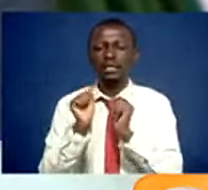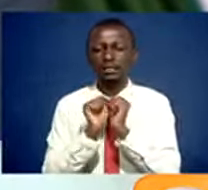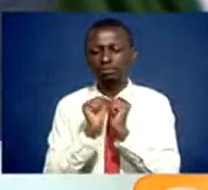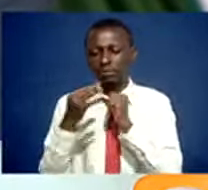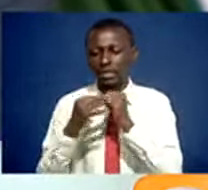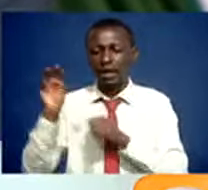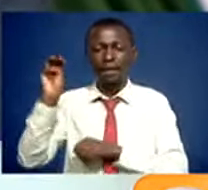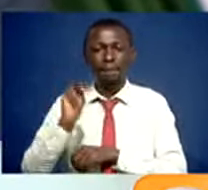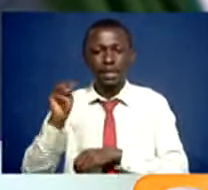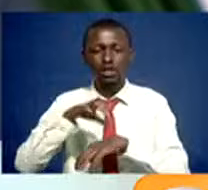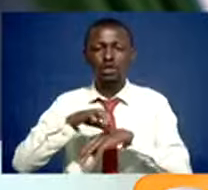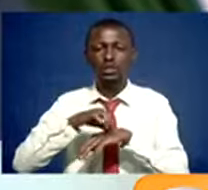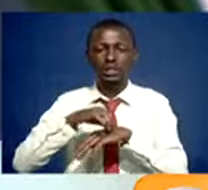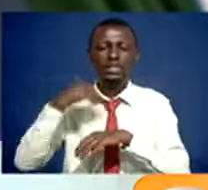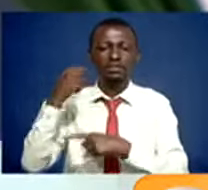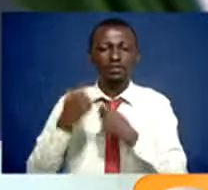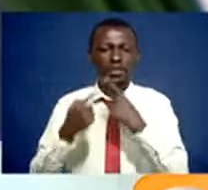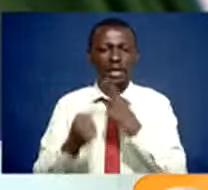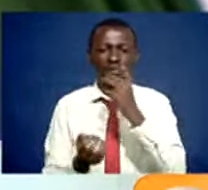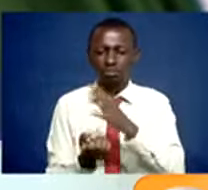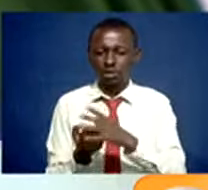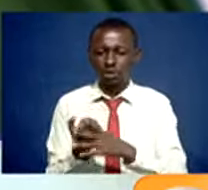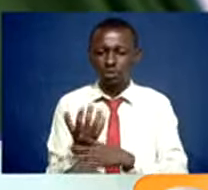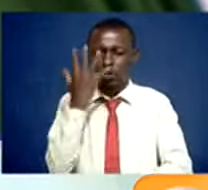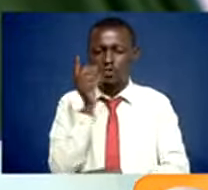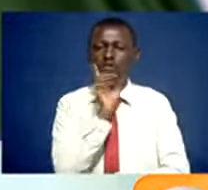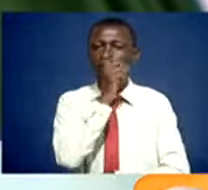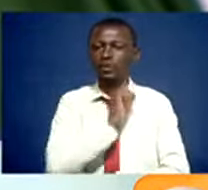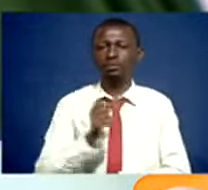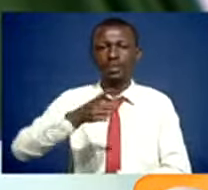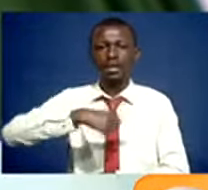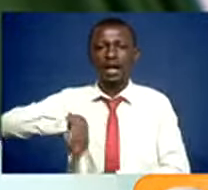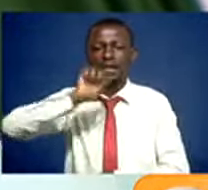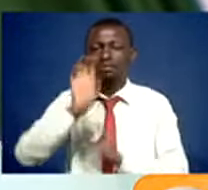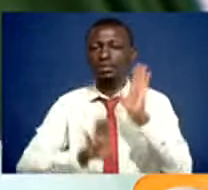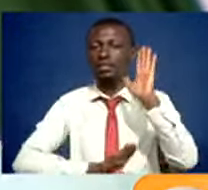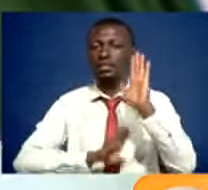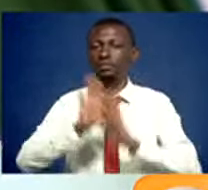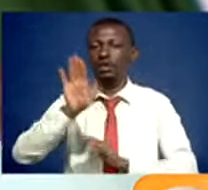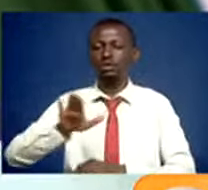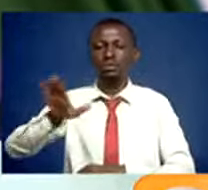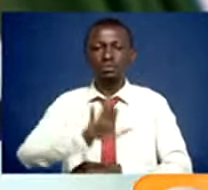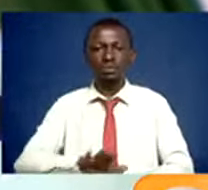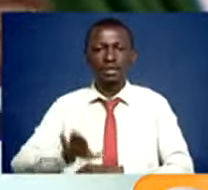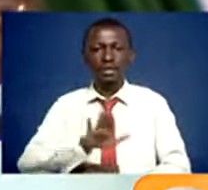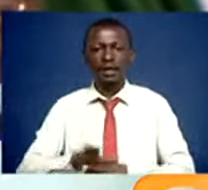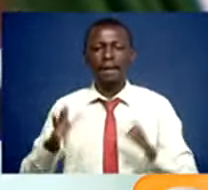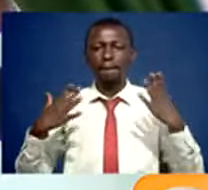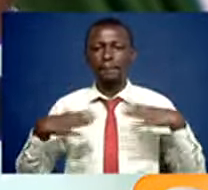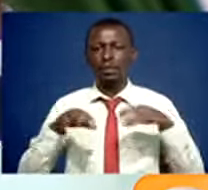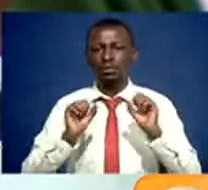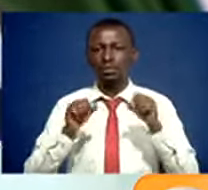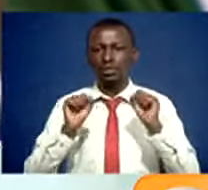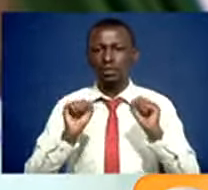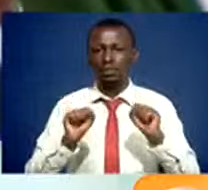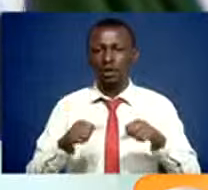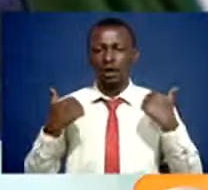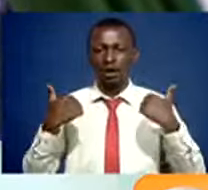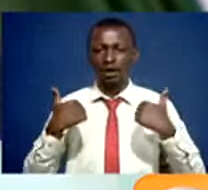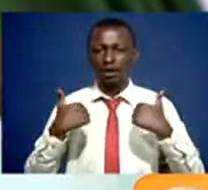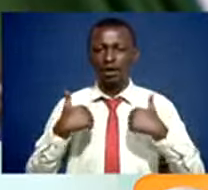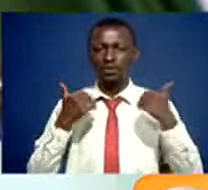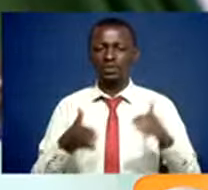produced every year. We are developing local capacity to handle hides and skins to